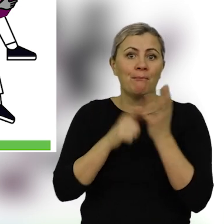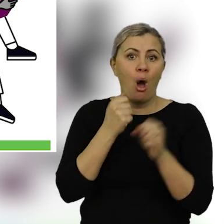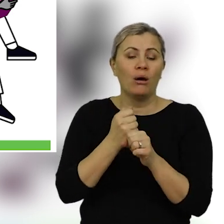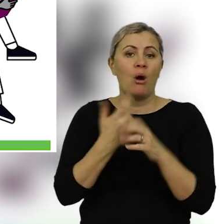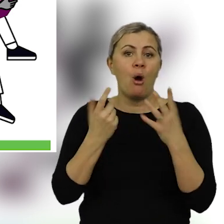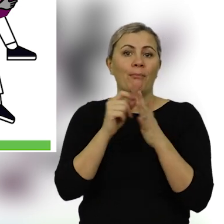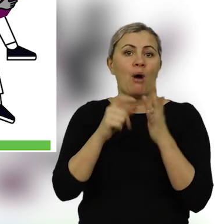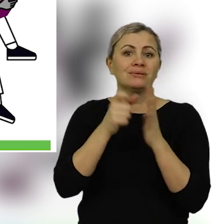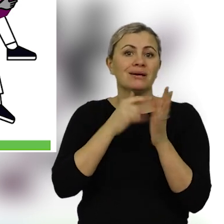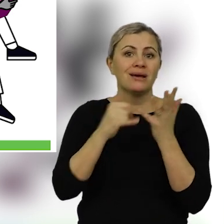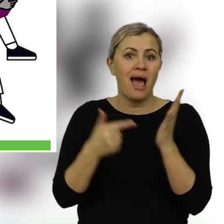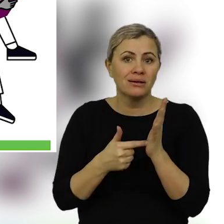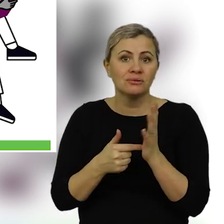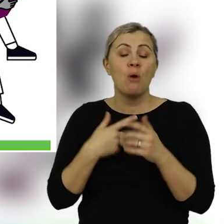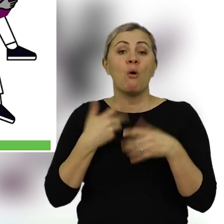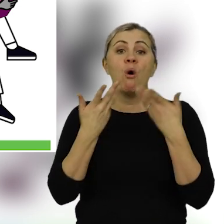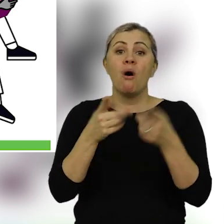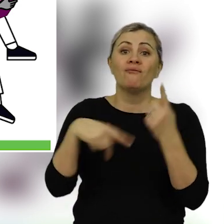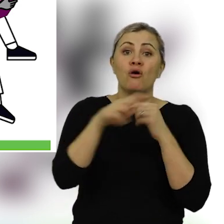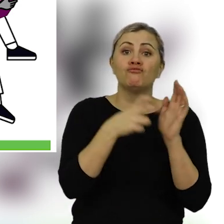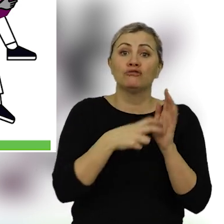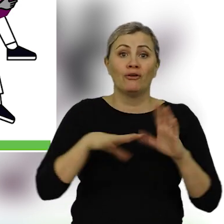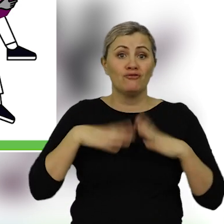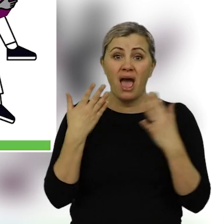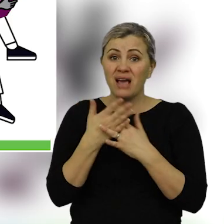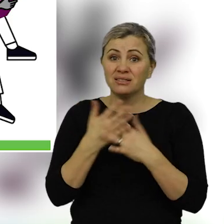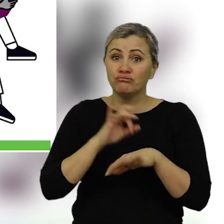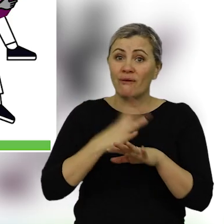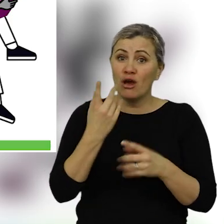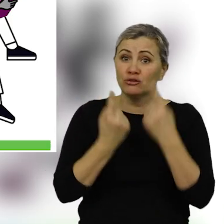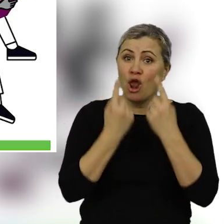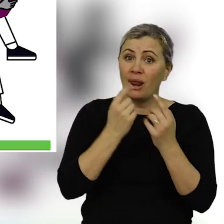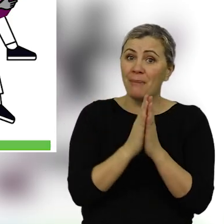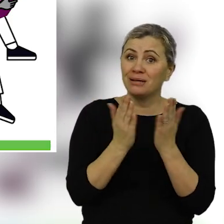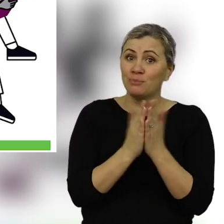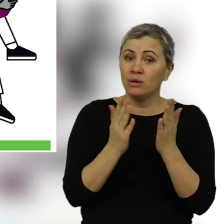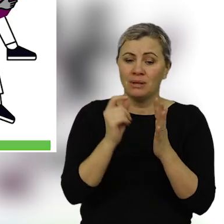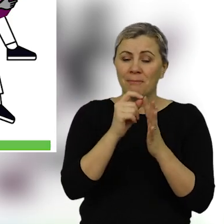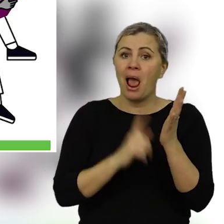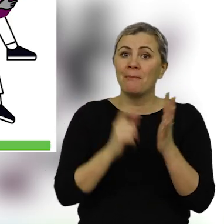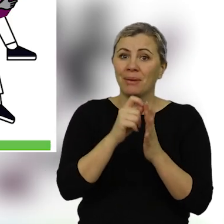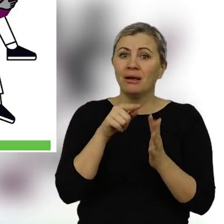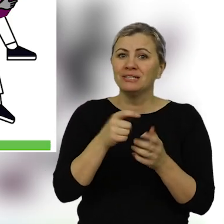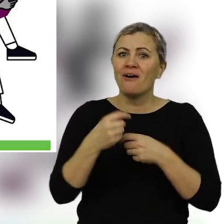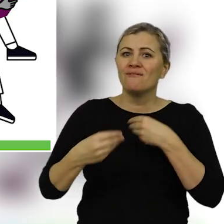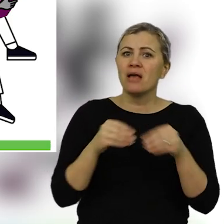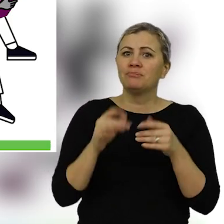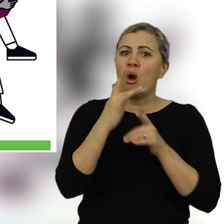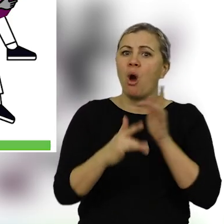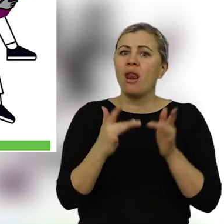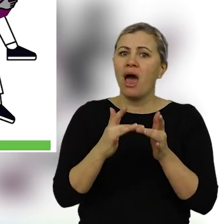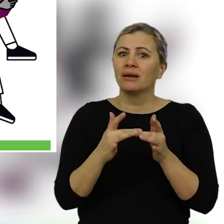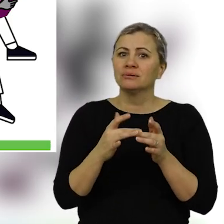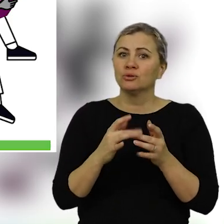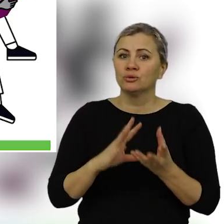podcasts. We also offer all registrants free access to the Professional Learning Passport, or PLP, a flexible online tool